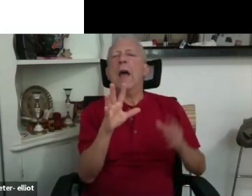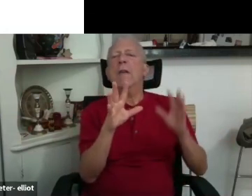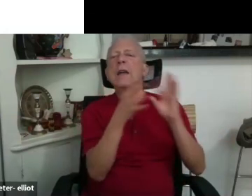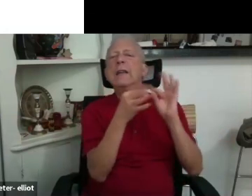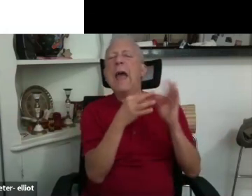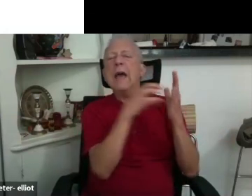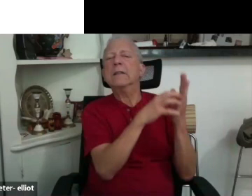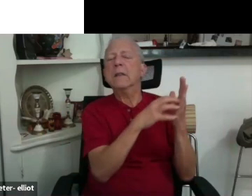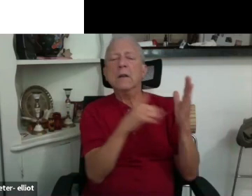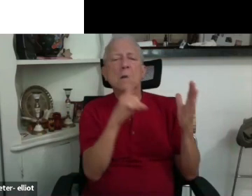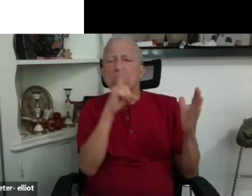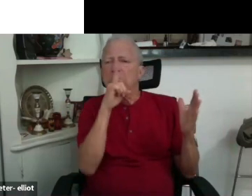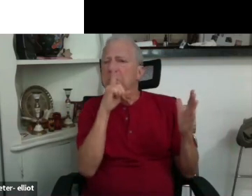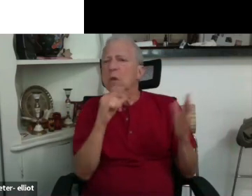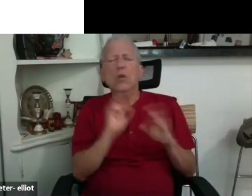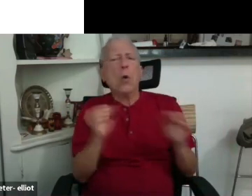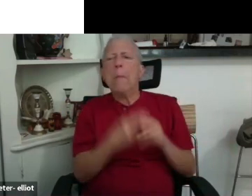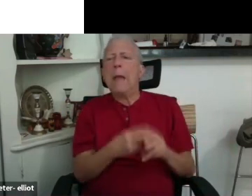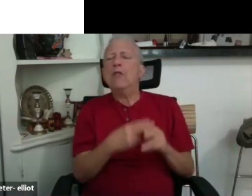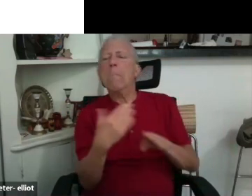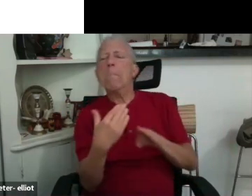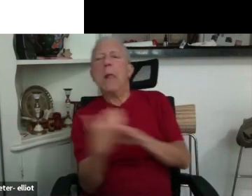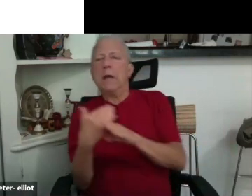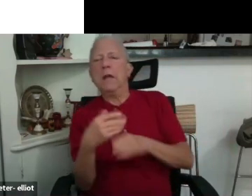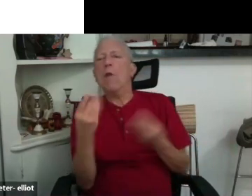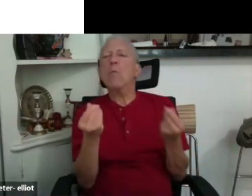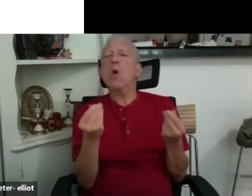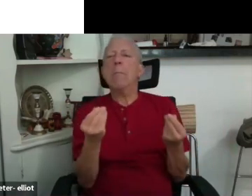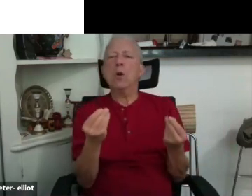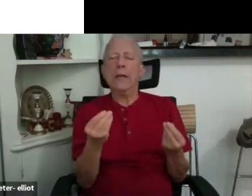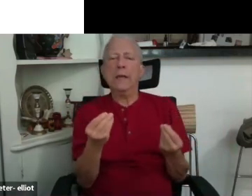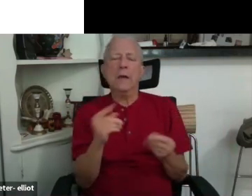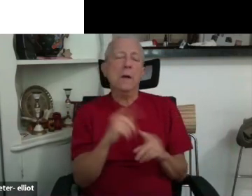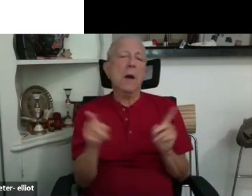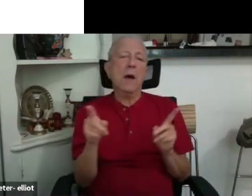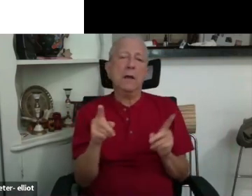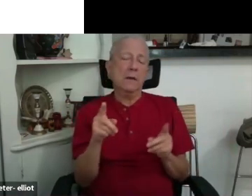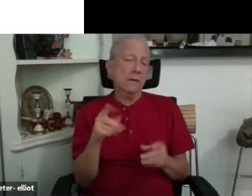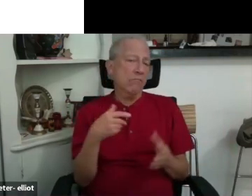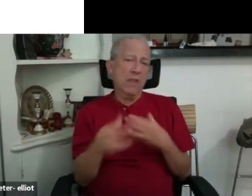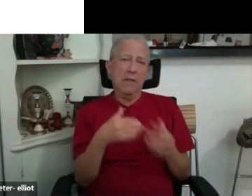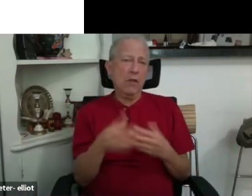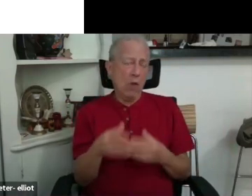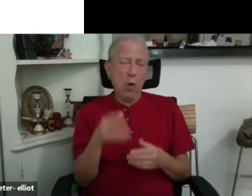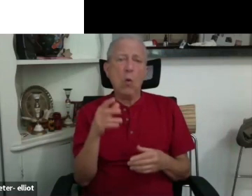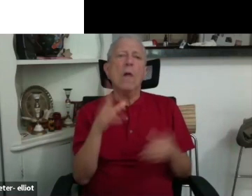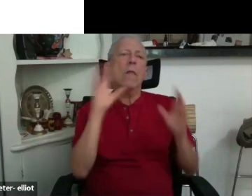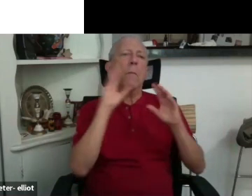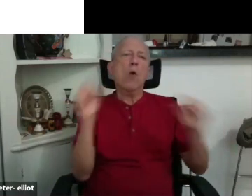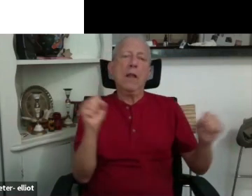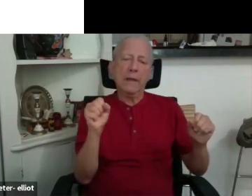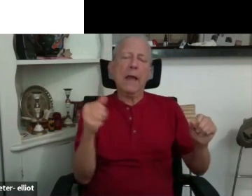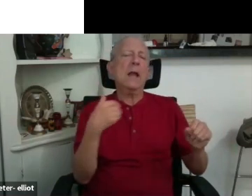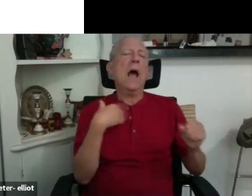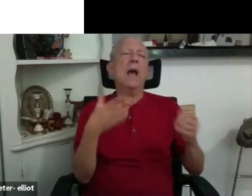mention the blocking of property. But even so that's the case, the president is afforded